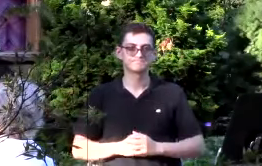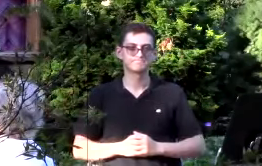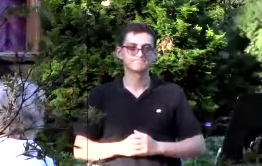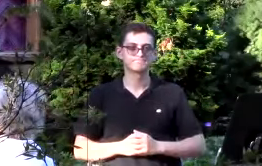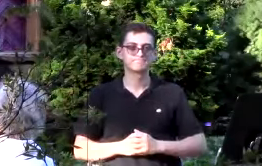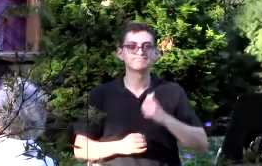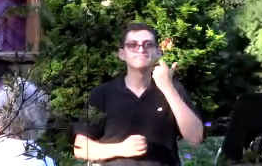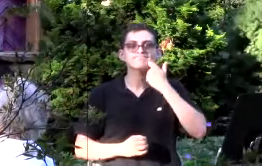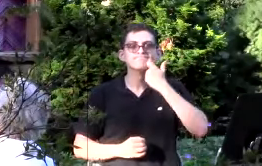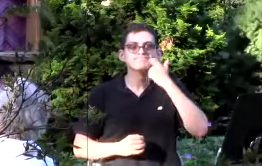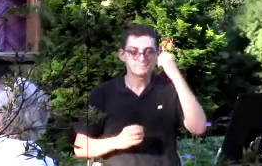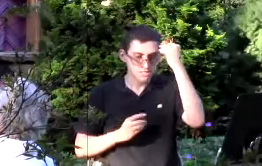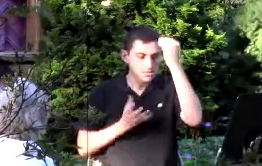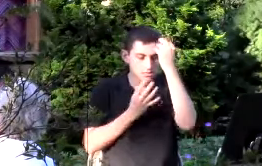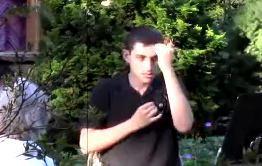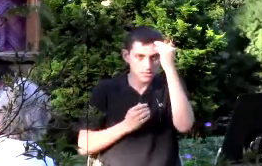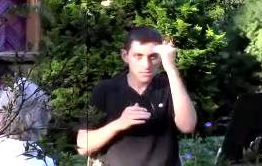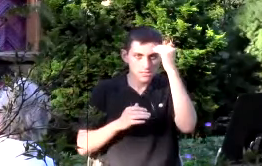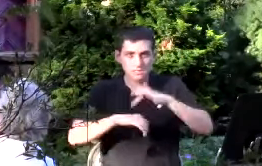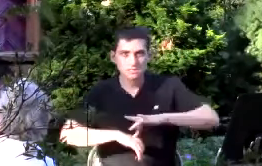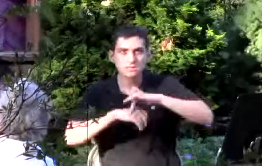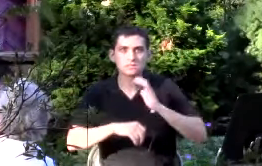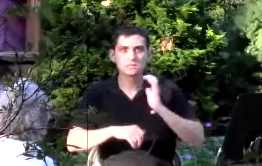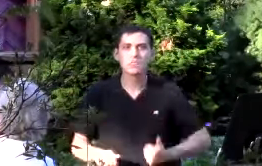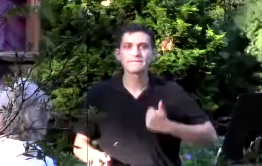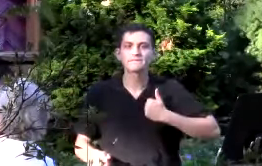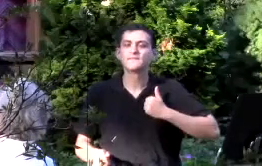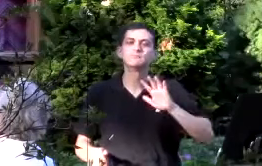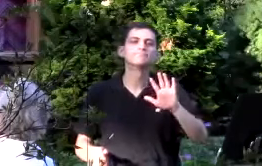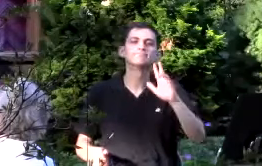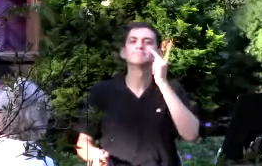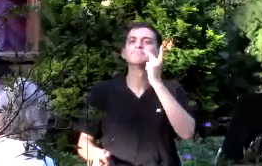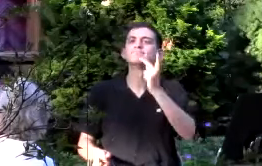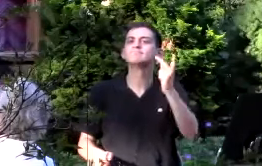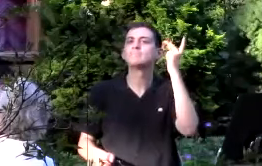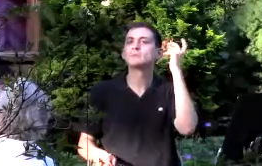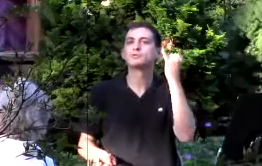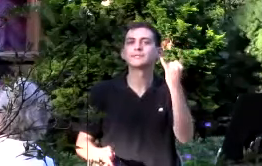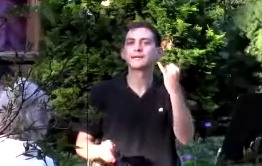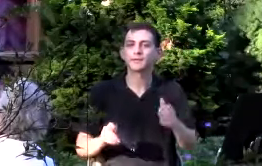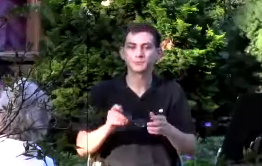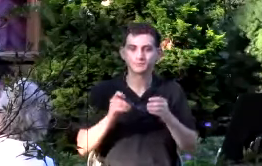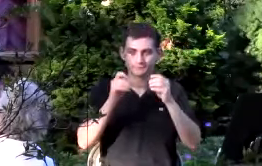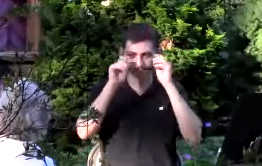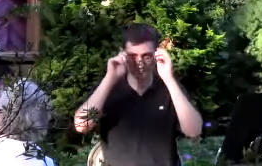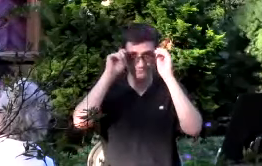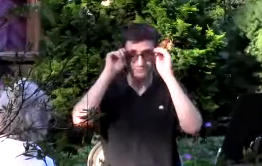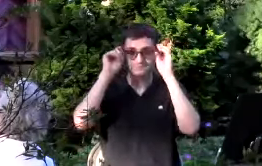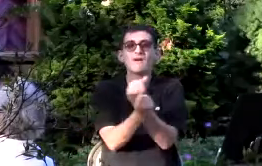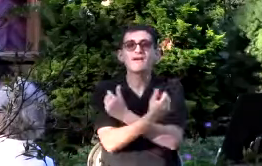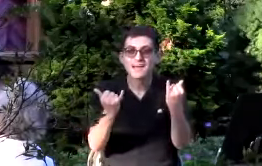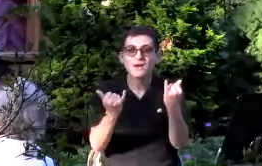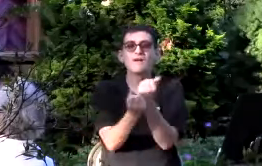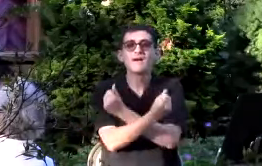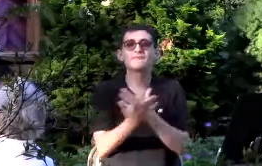the substance of our life has become memory. What we did must now be woven into what